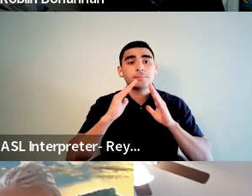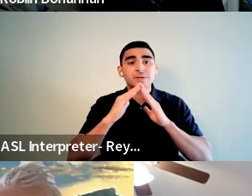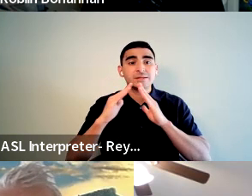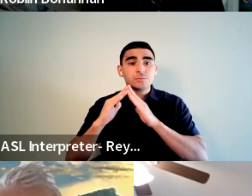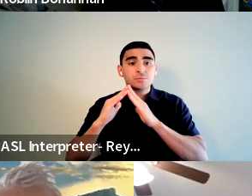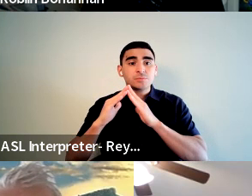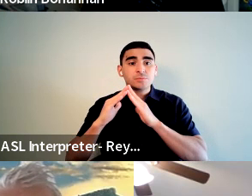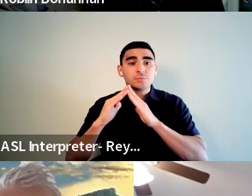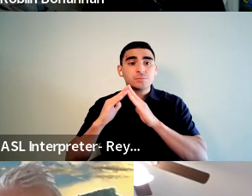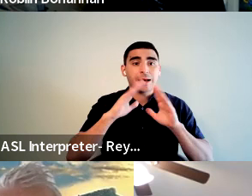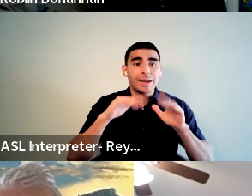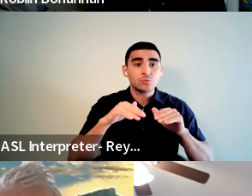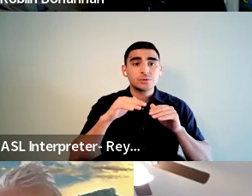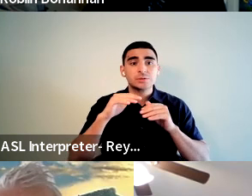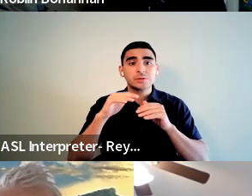Alliance